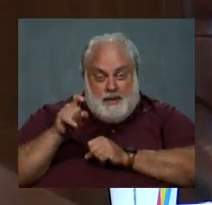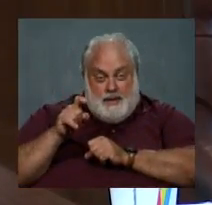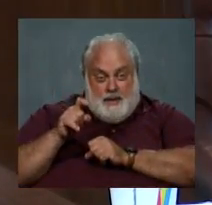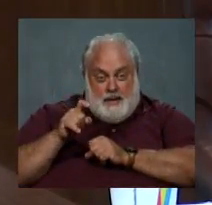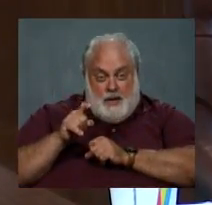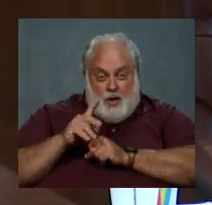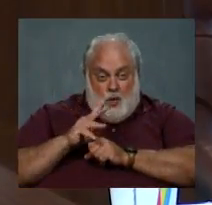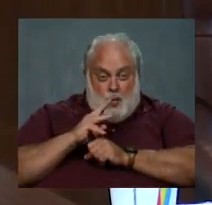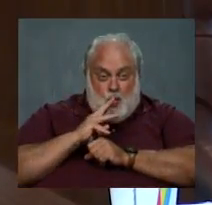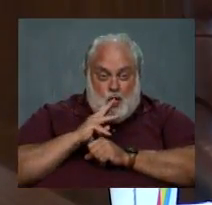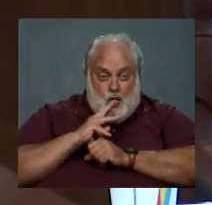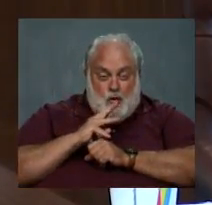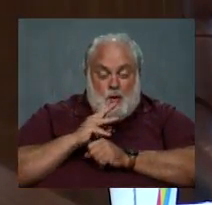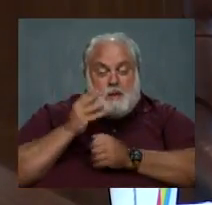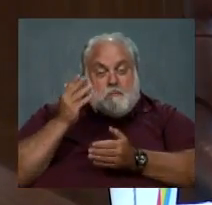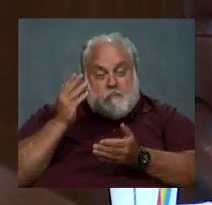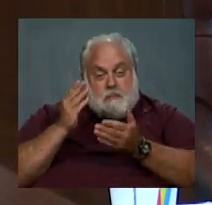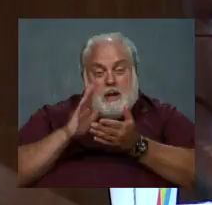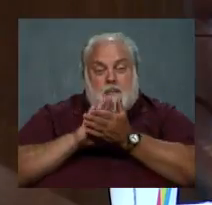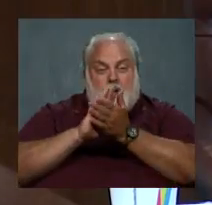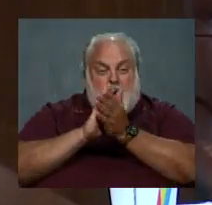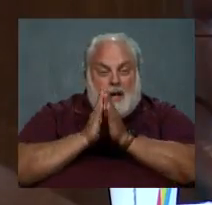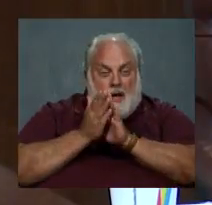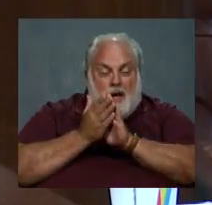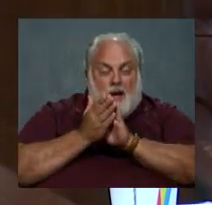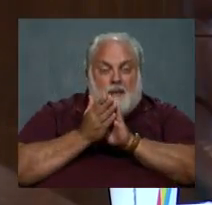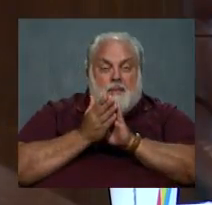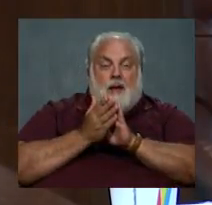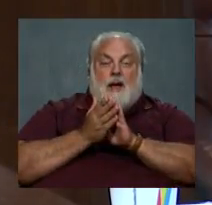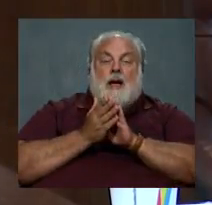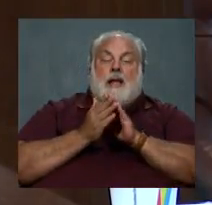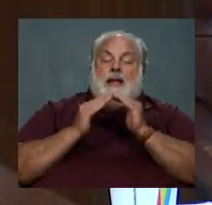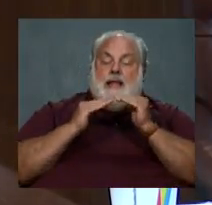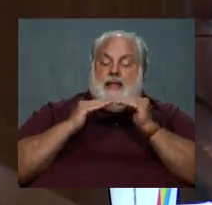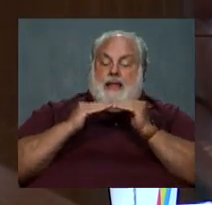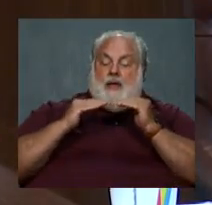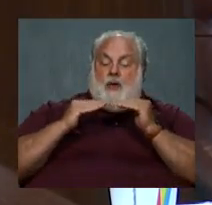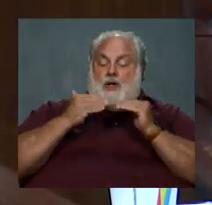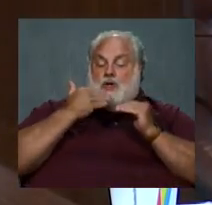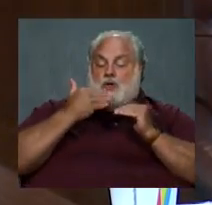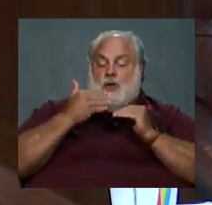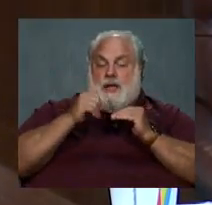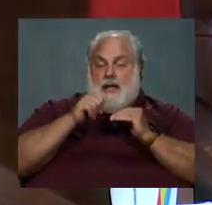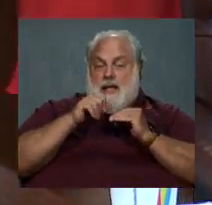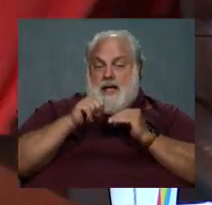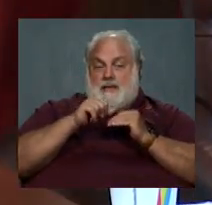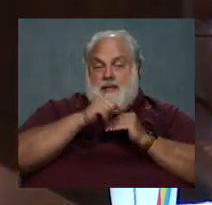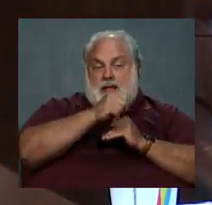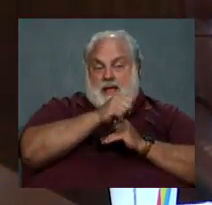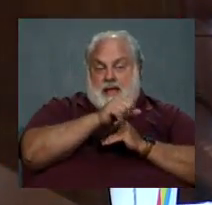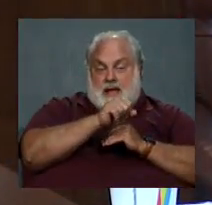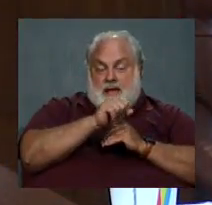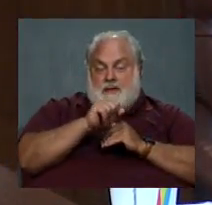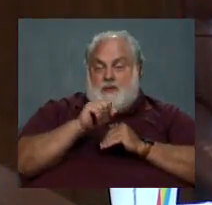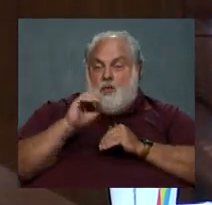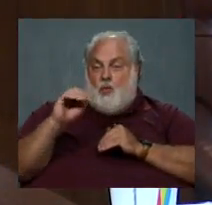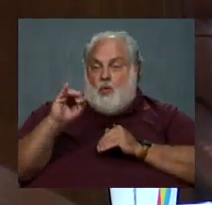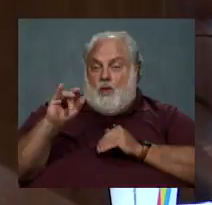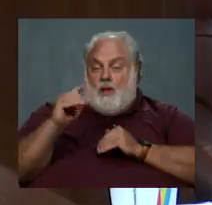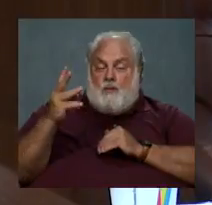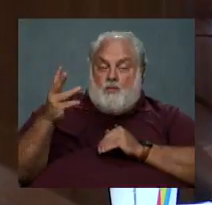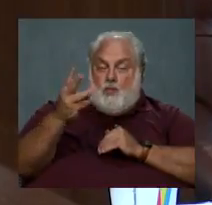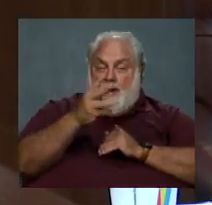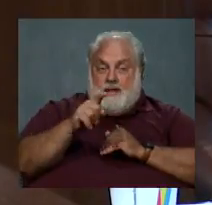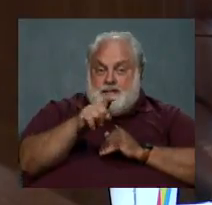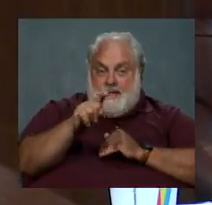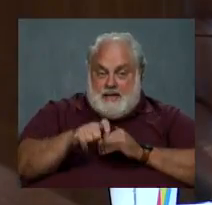ours, and I think it's going to be a commodity that will be equally as good as the gas and oil in West Texas and that sort of